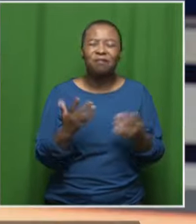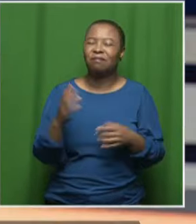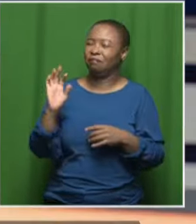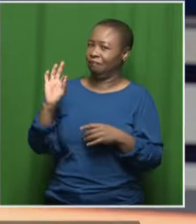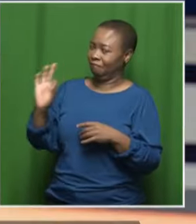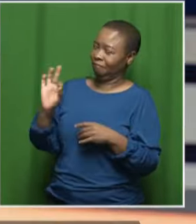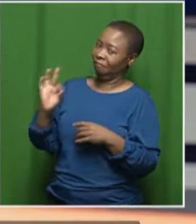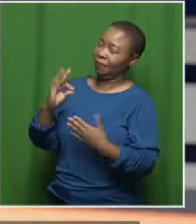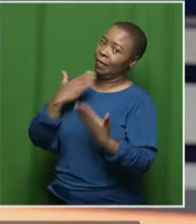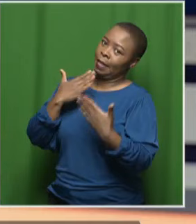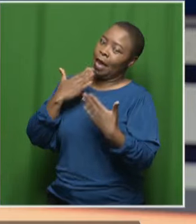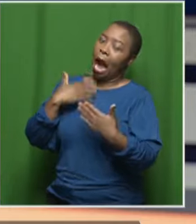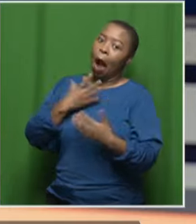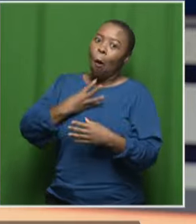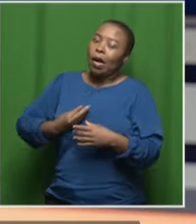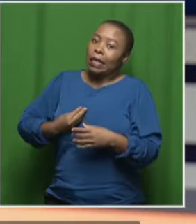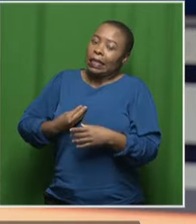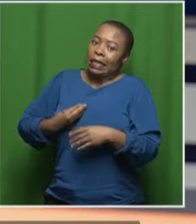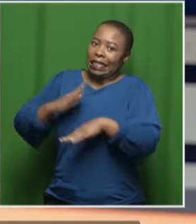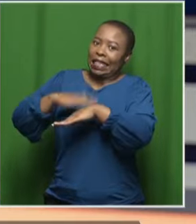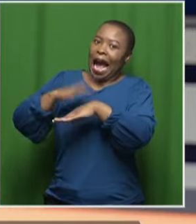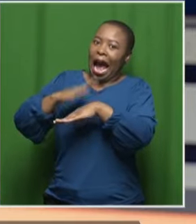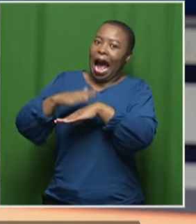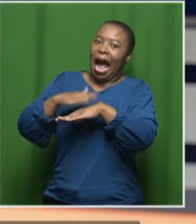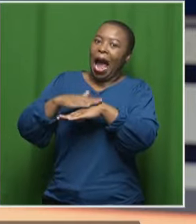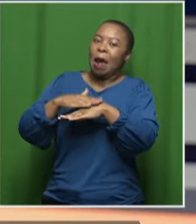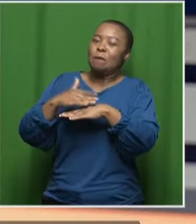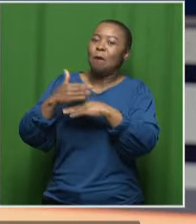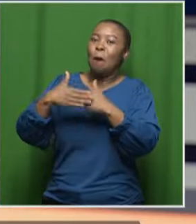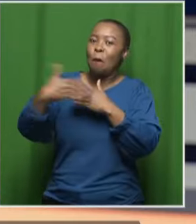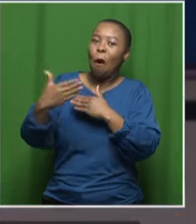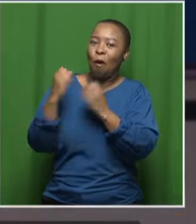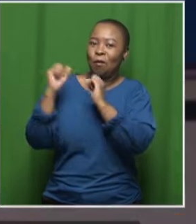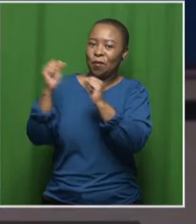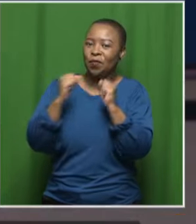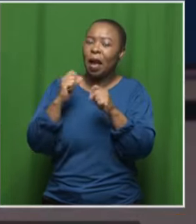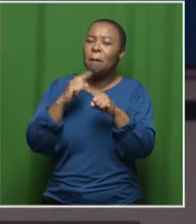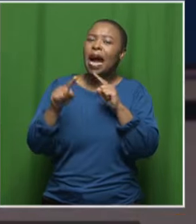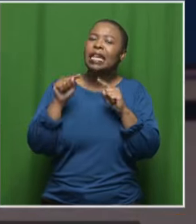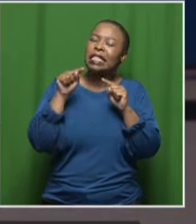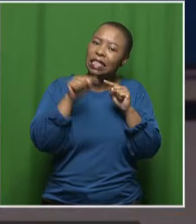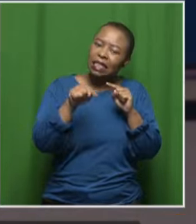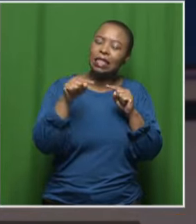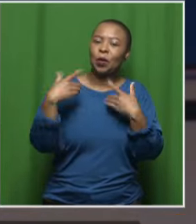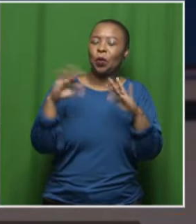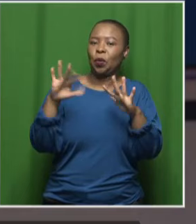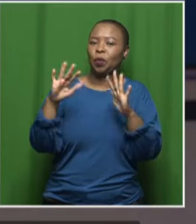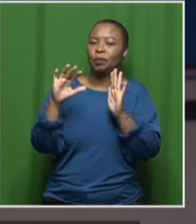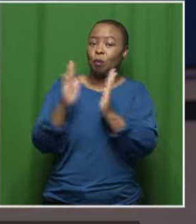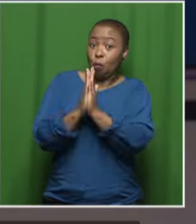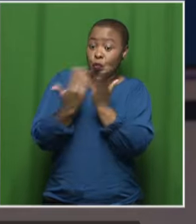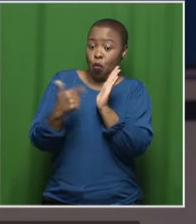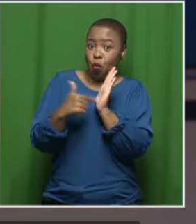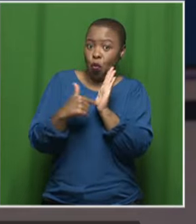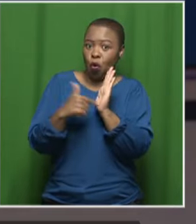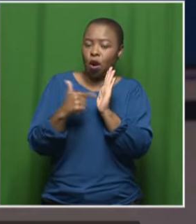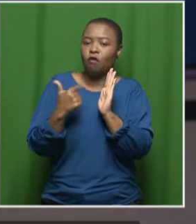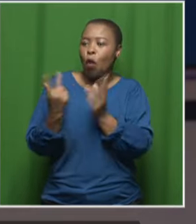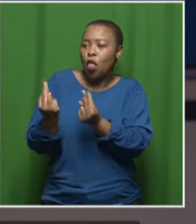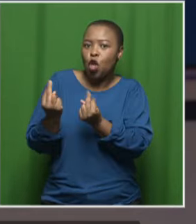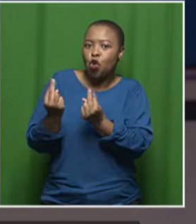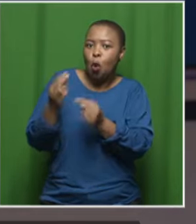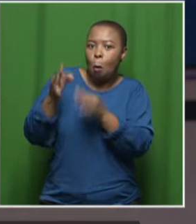lovely chatting to you. I wish you had more time, but all I know is that this masterpiece is a blueprint, and especially for, you know, the young emerging politicians, the